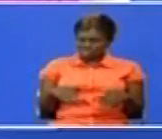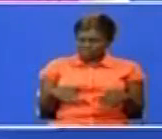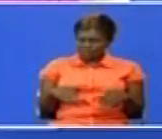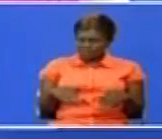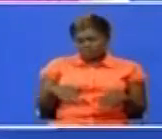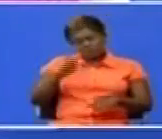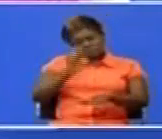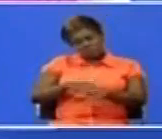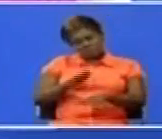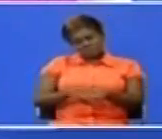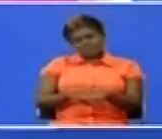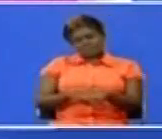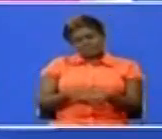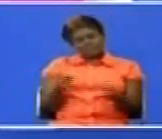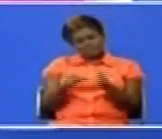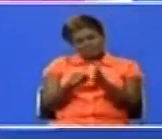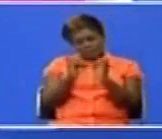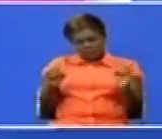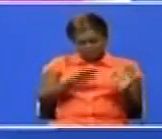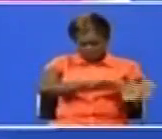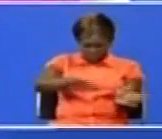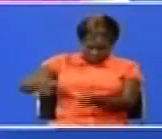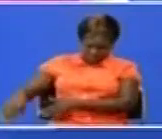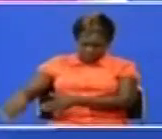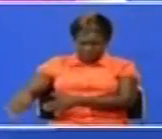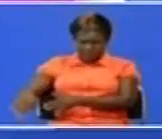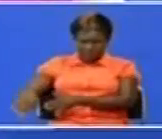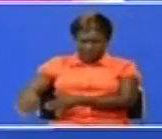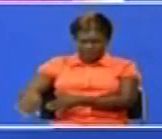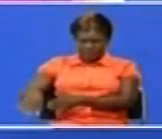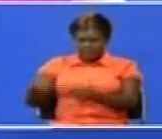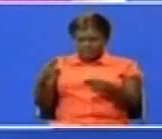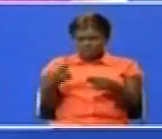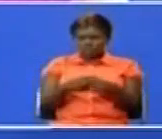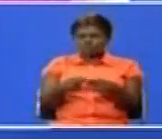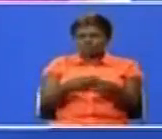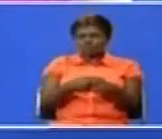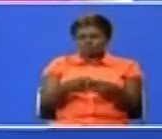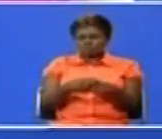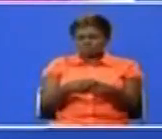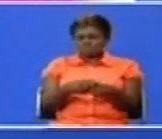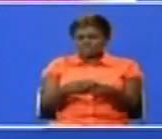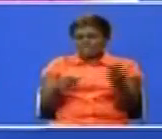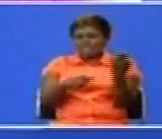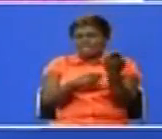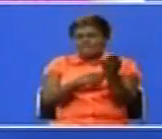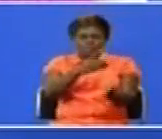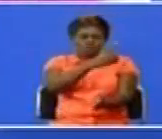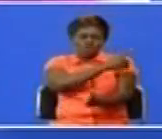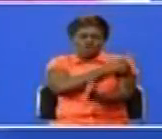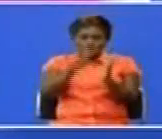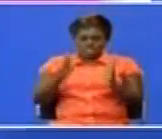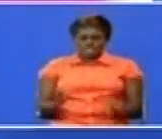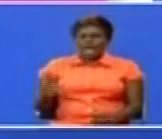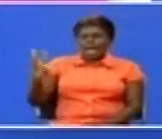So far, so good. So far, so good. Yeah. So let's talk about... Very soon they'll be calling me Dr. Jackson McKinney.